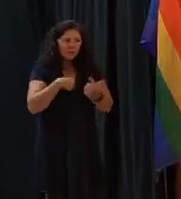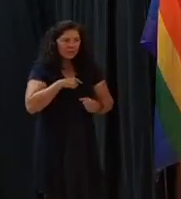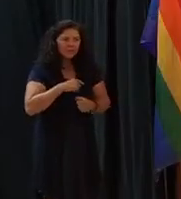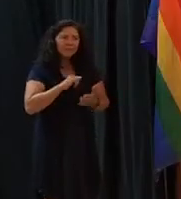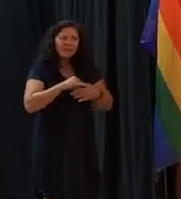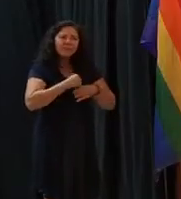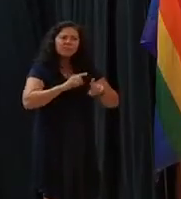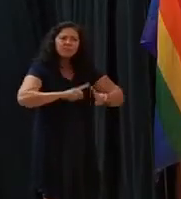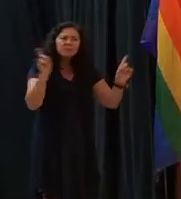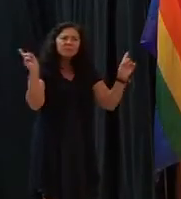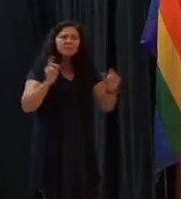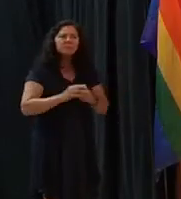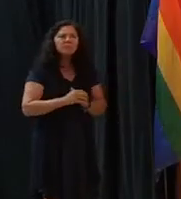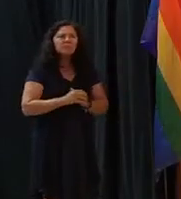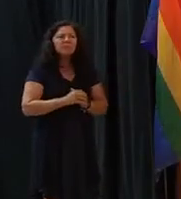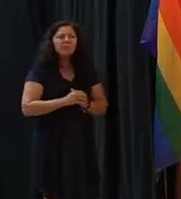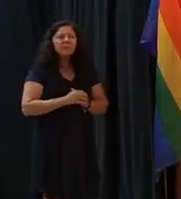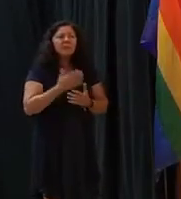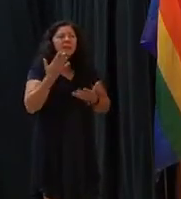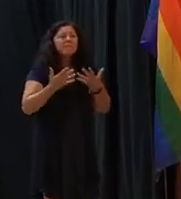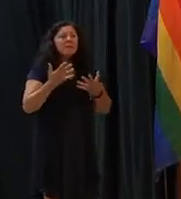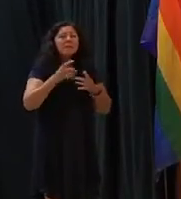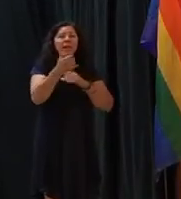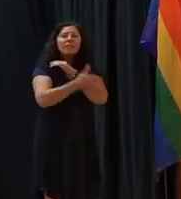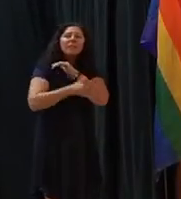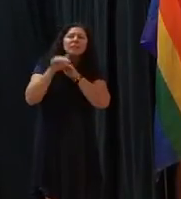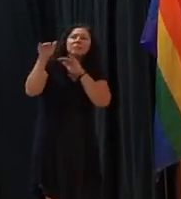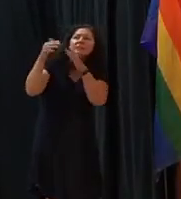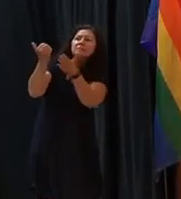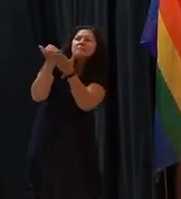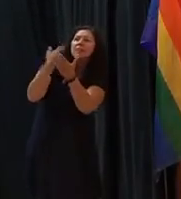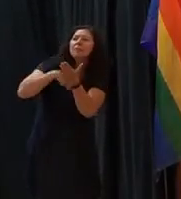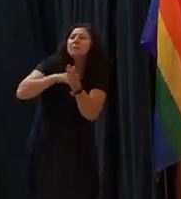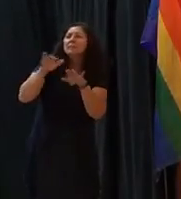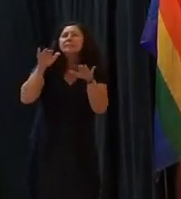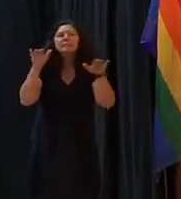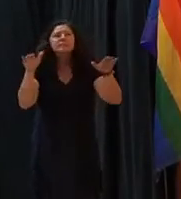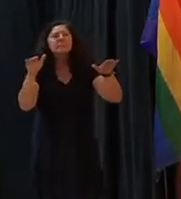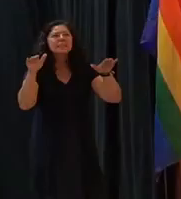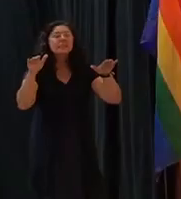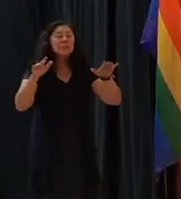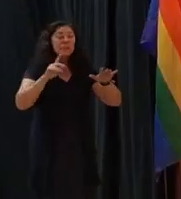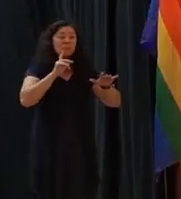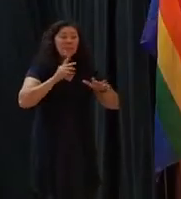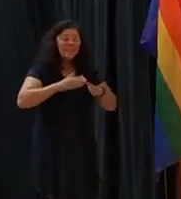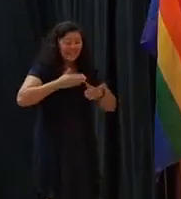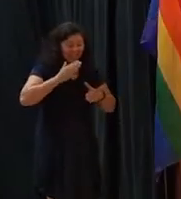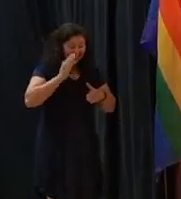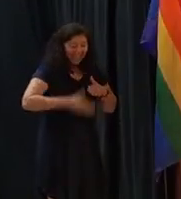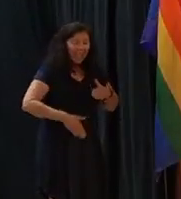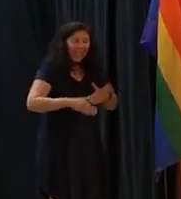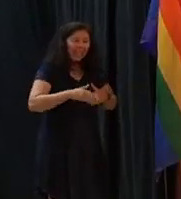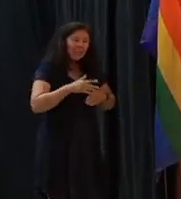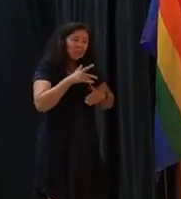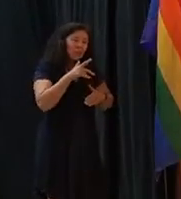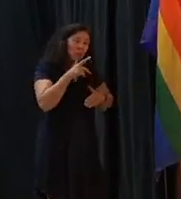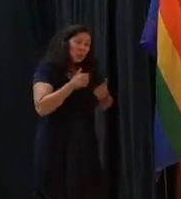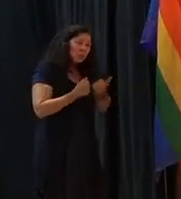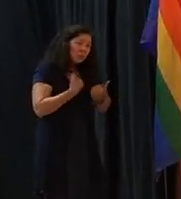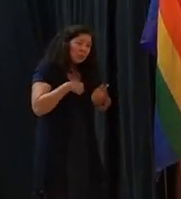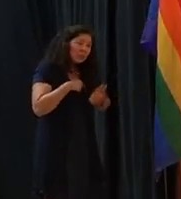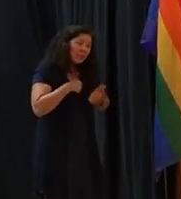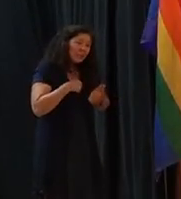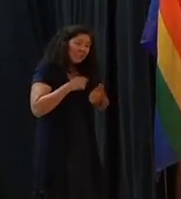really might look for help from outside, but in the end, we just have us for us. And